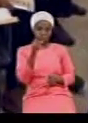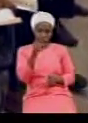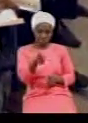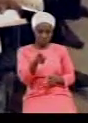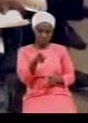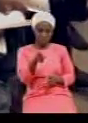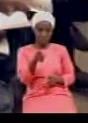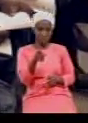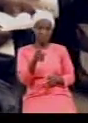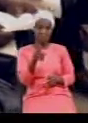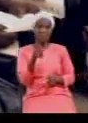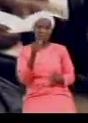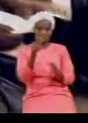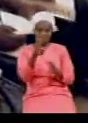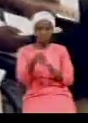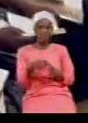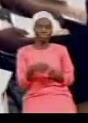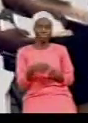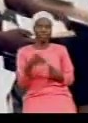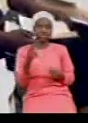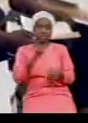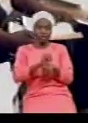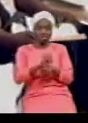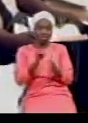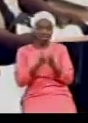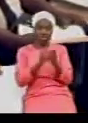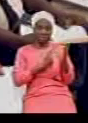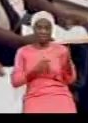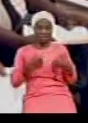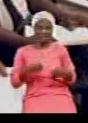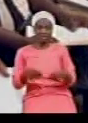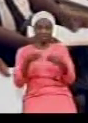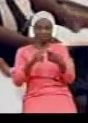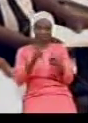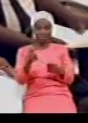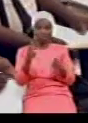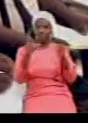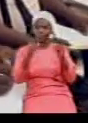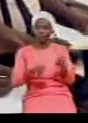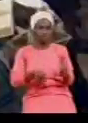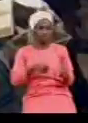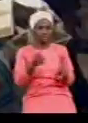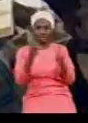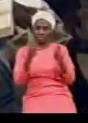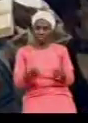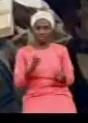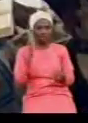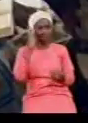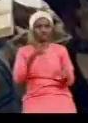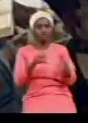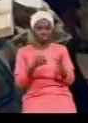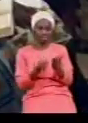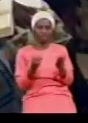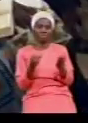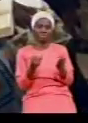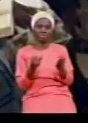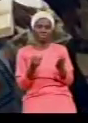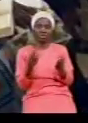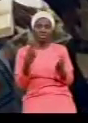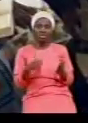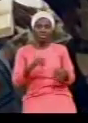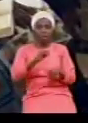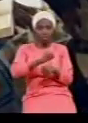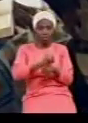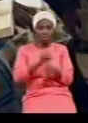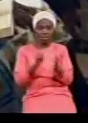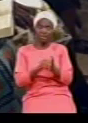thou, the work the Lord has given you, nobody else will do it. The assignment God